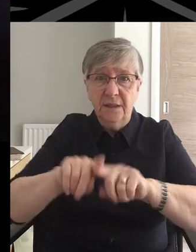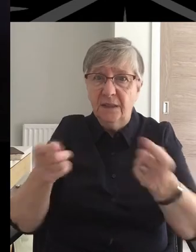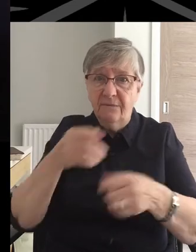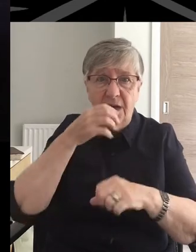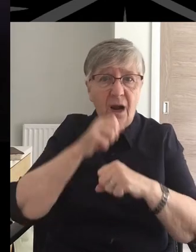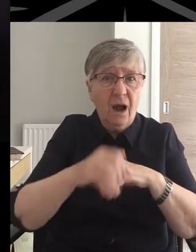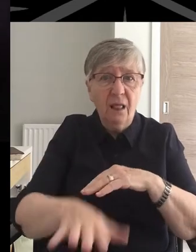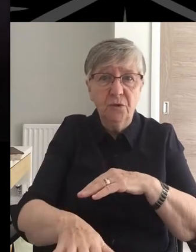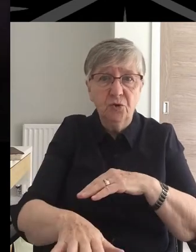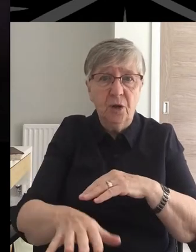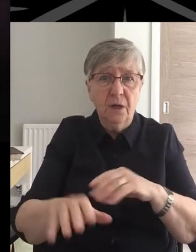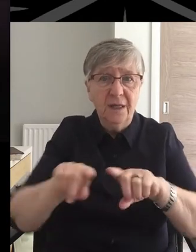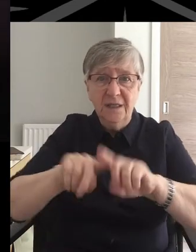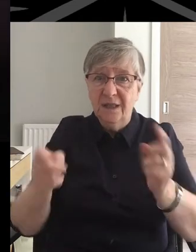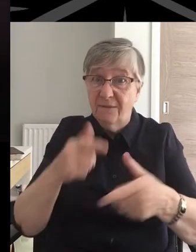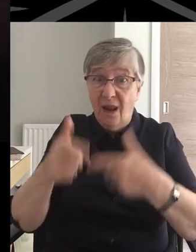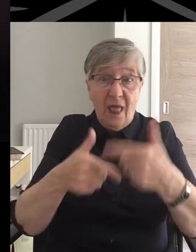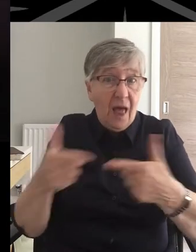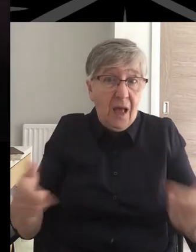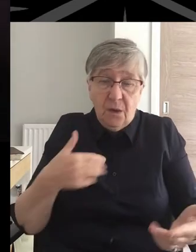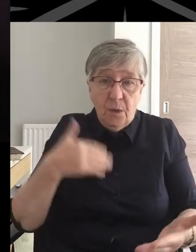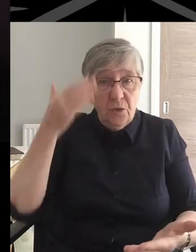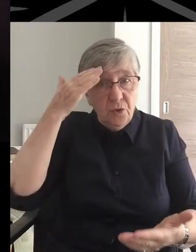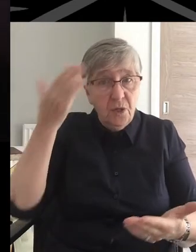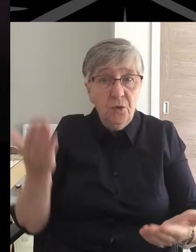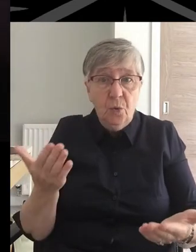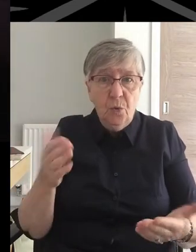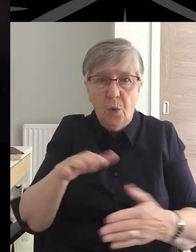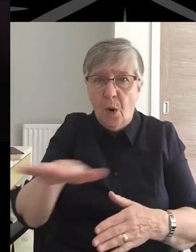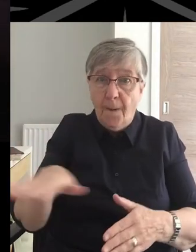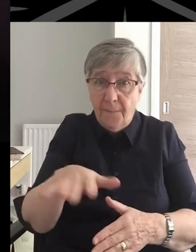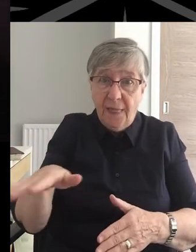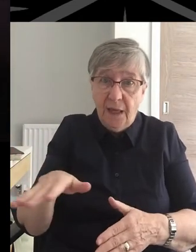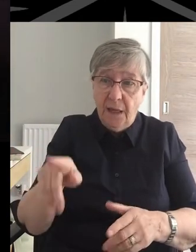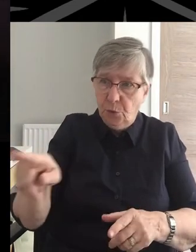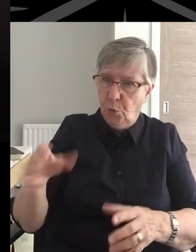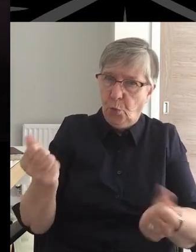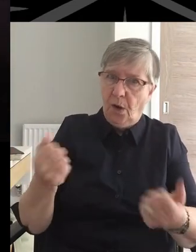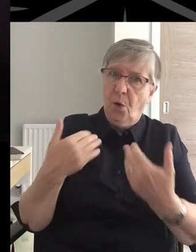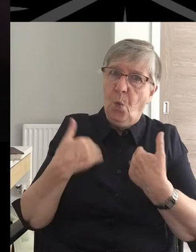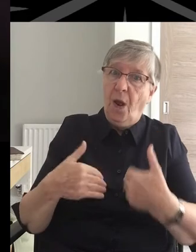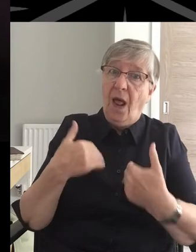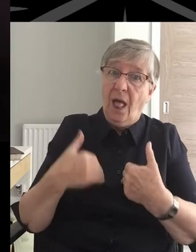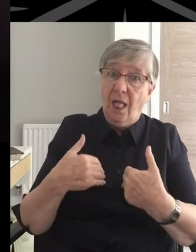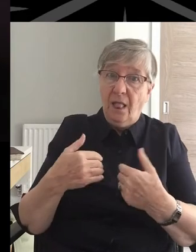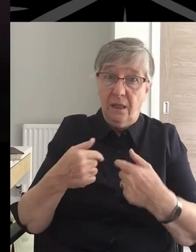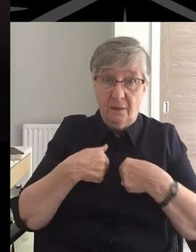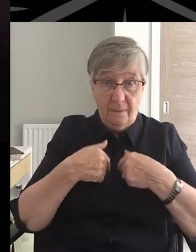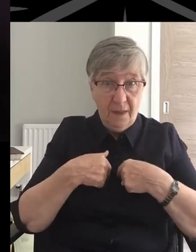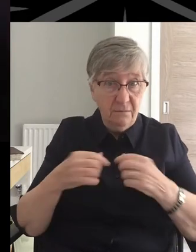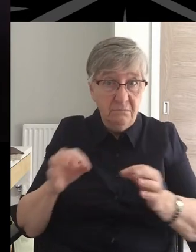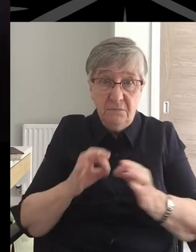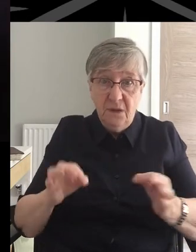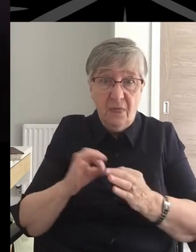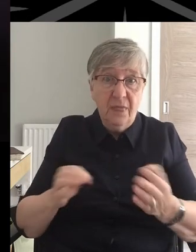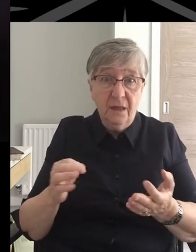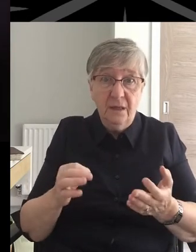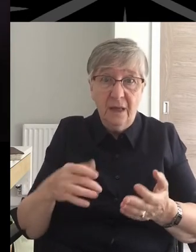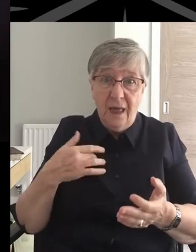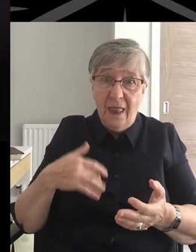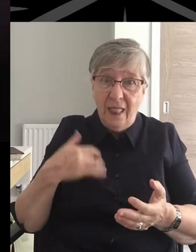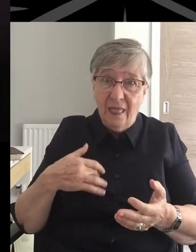with, a language we knew nothing of, a place where, yes, there was great wealth, but we were getting none of it. We were, as it were, living